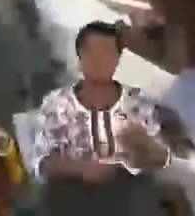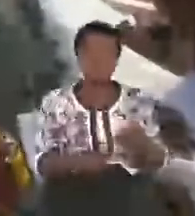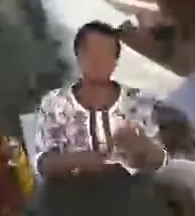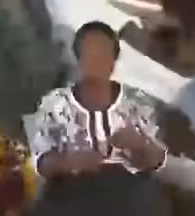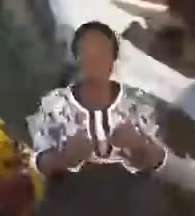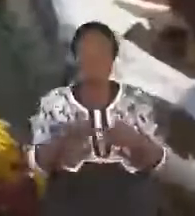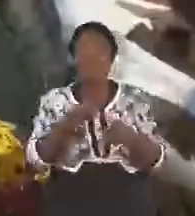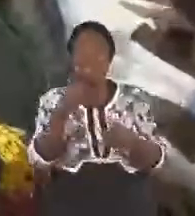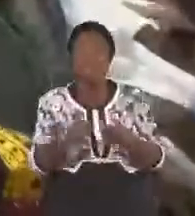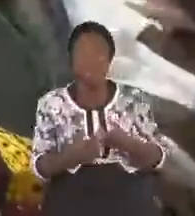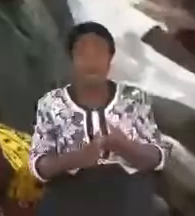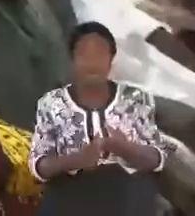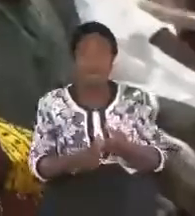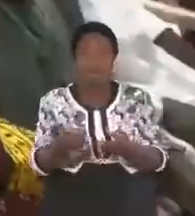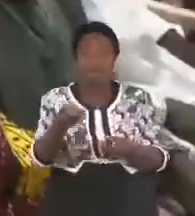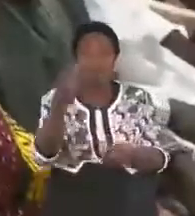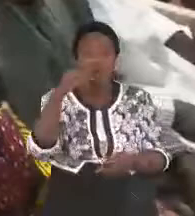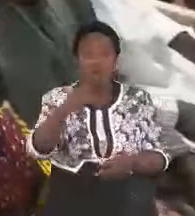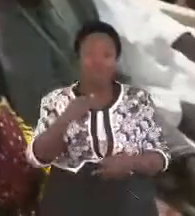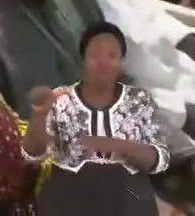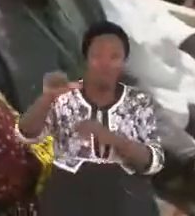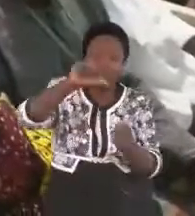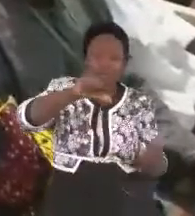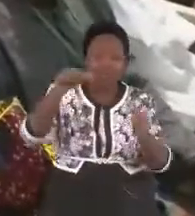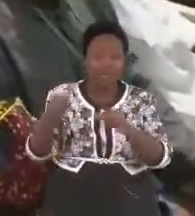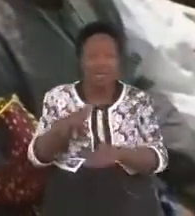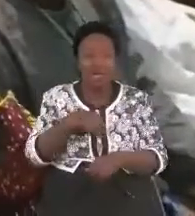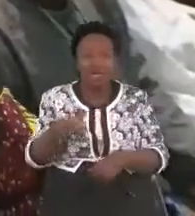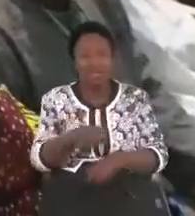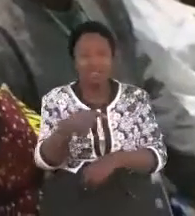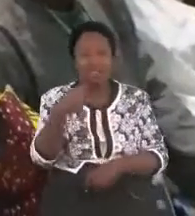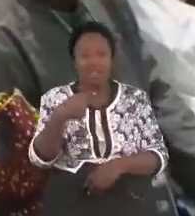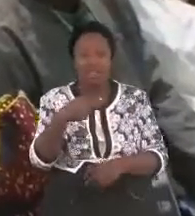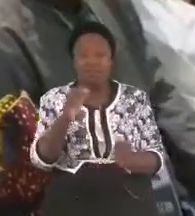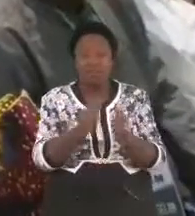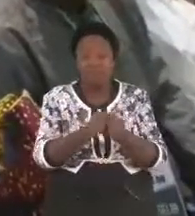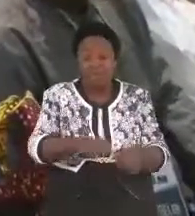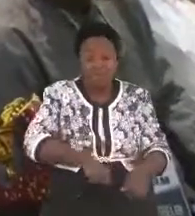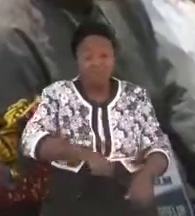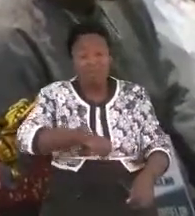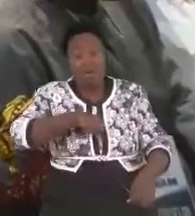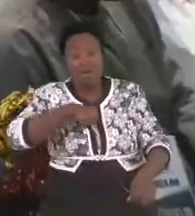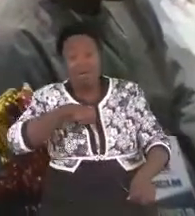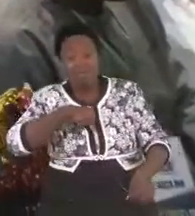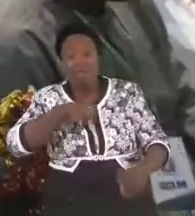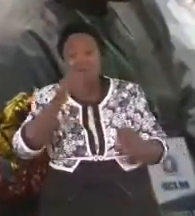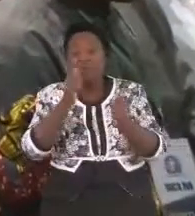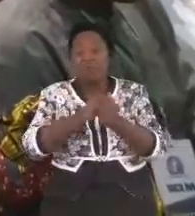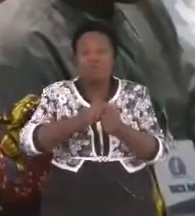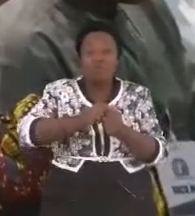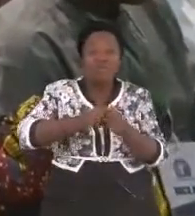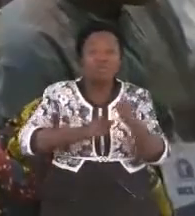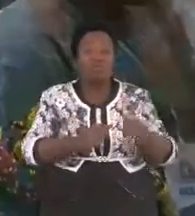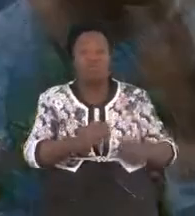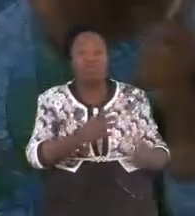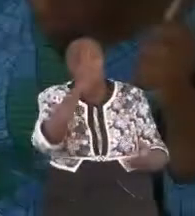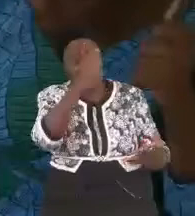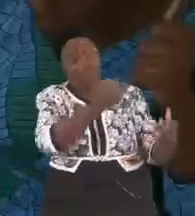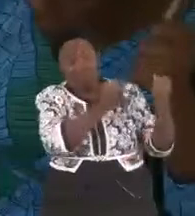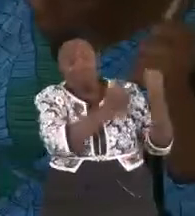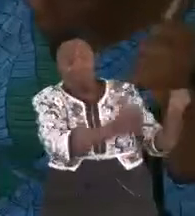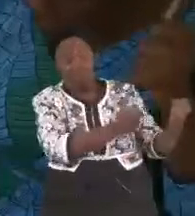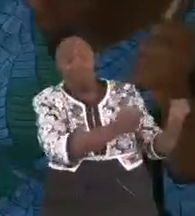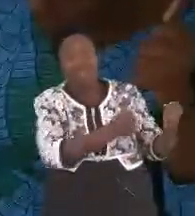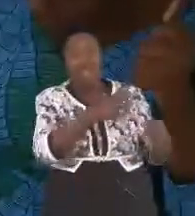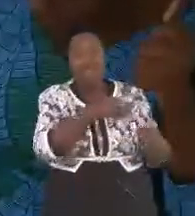ye baptized? And they said proudly, and they said confidently, and they said assuredly,